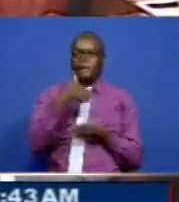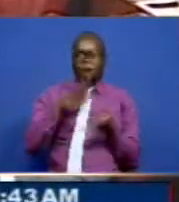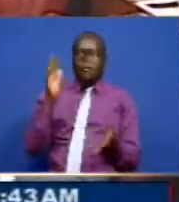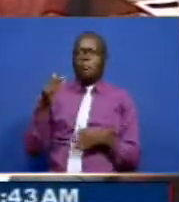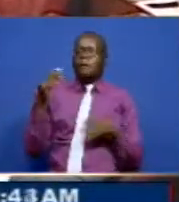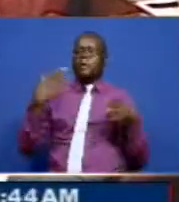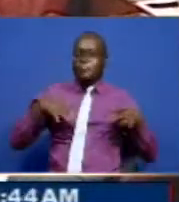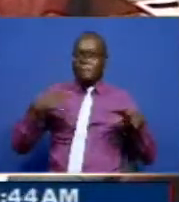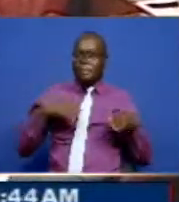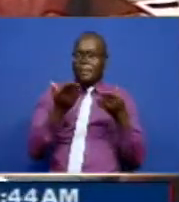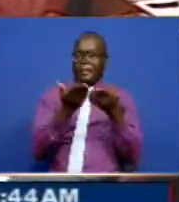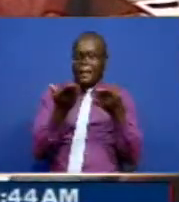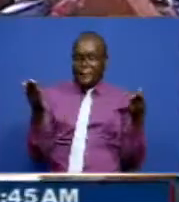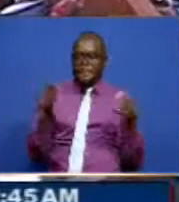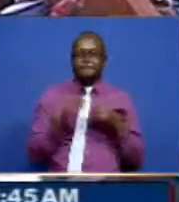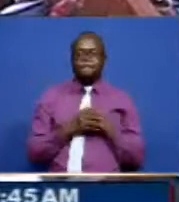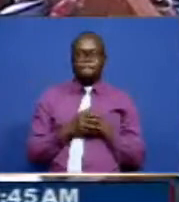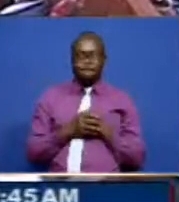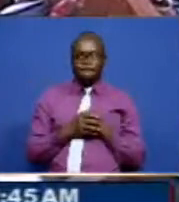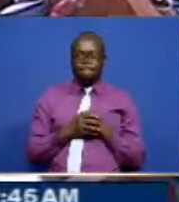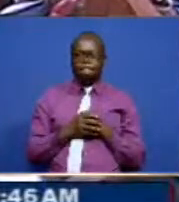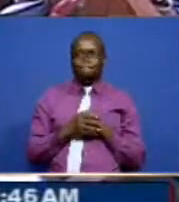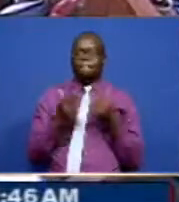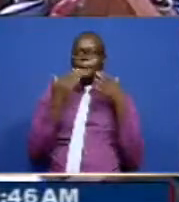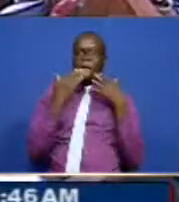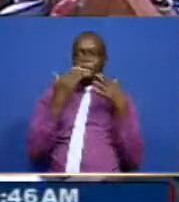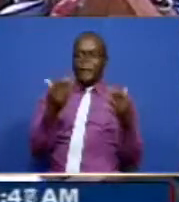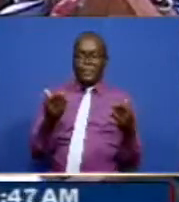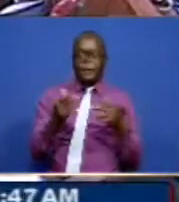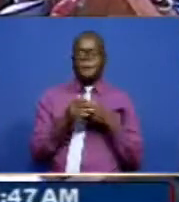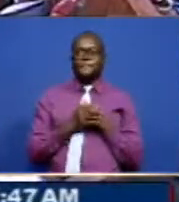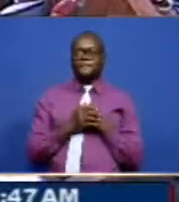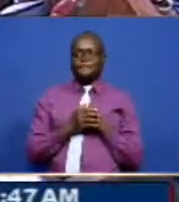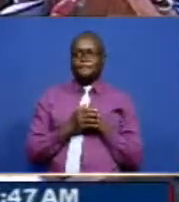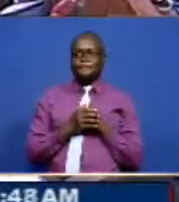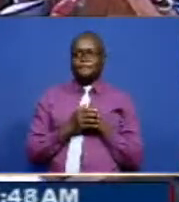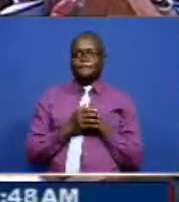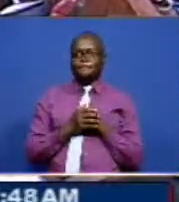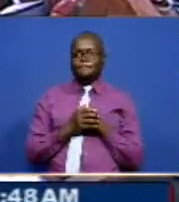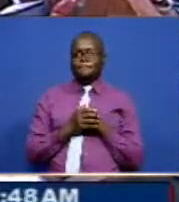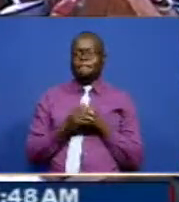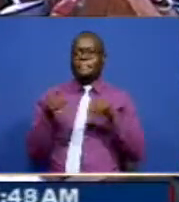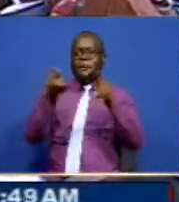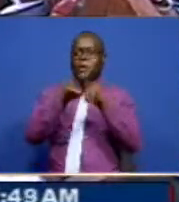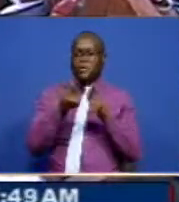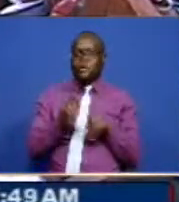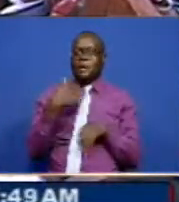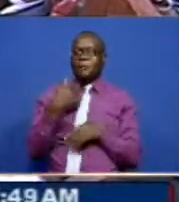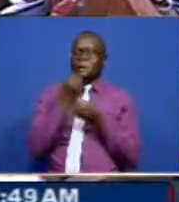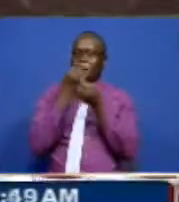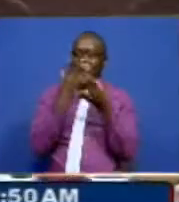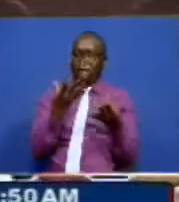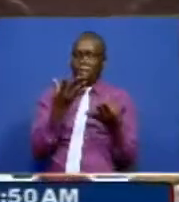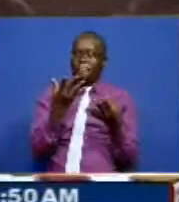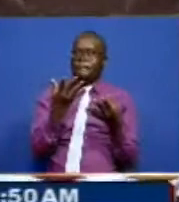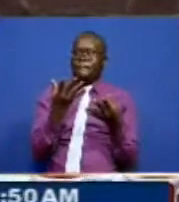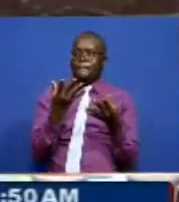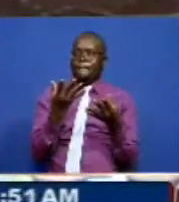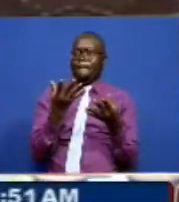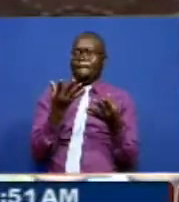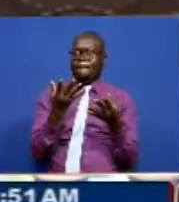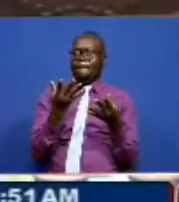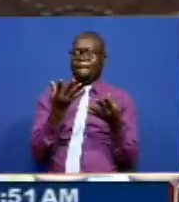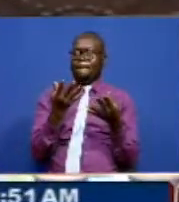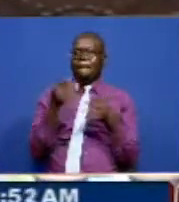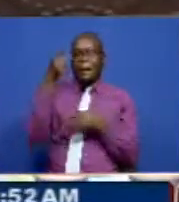you, Chair. Thank you. I also want to remind our guests that it's